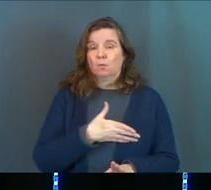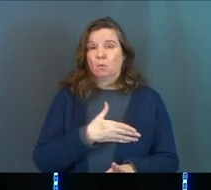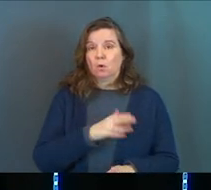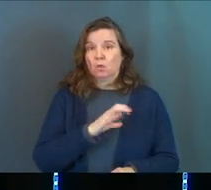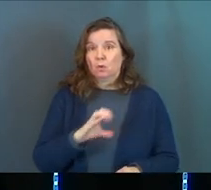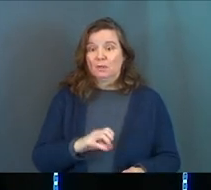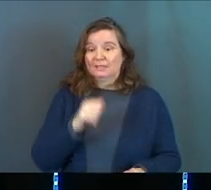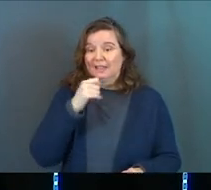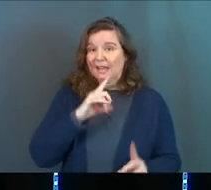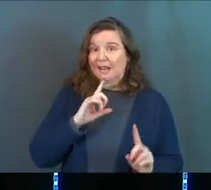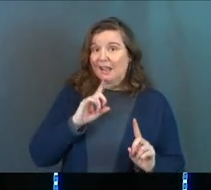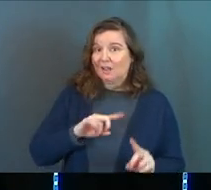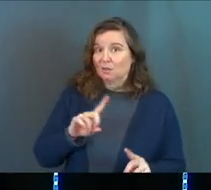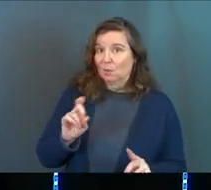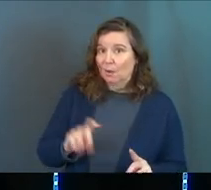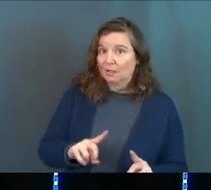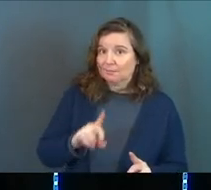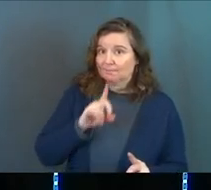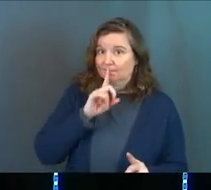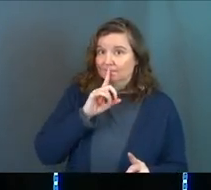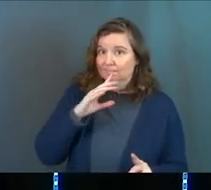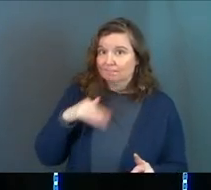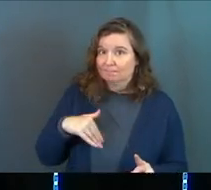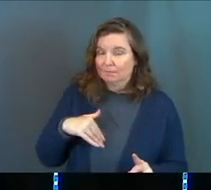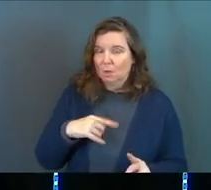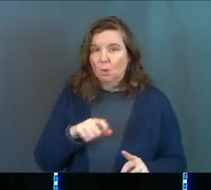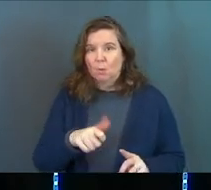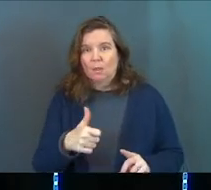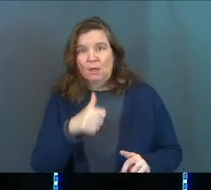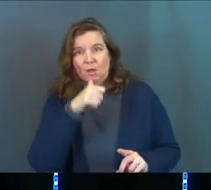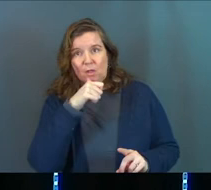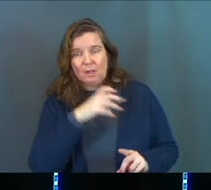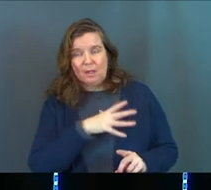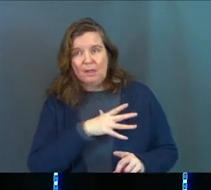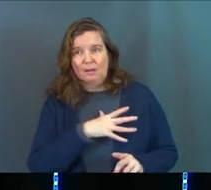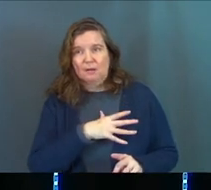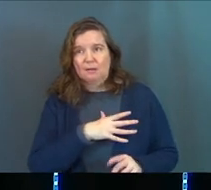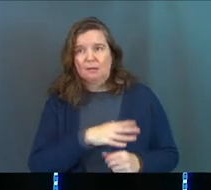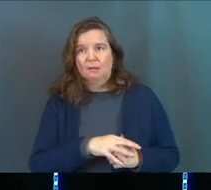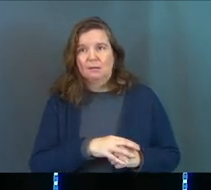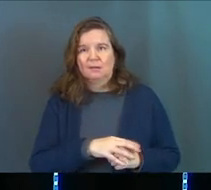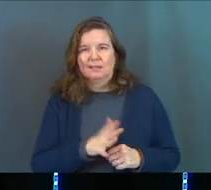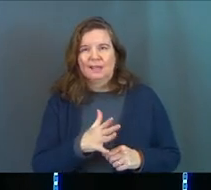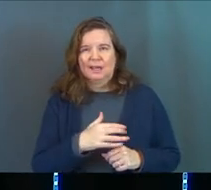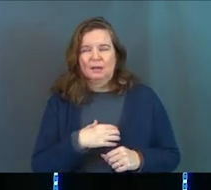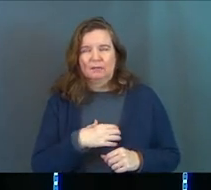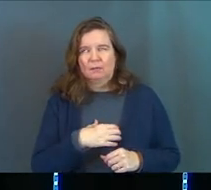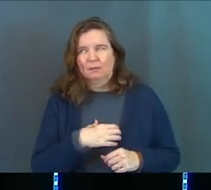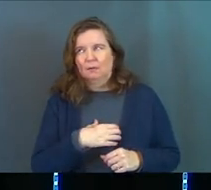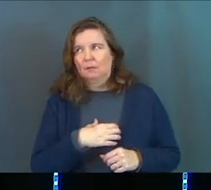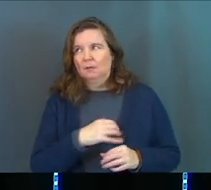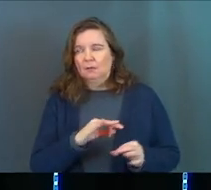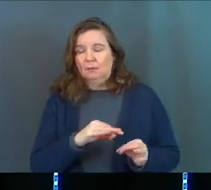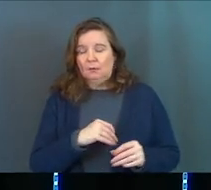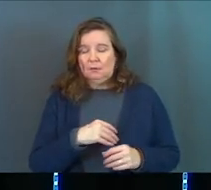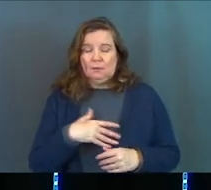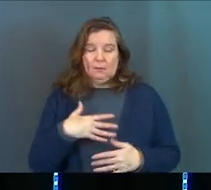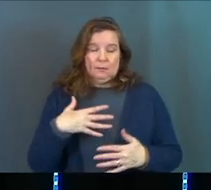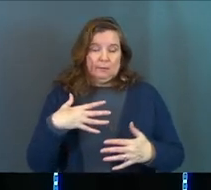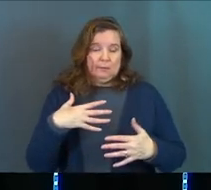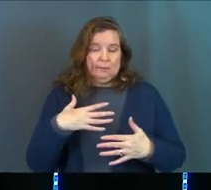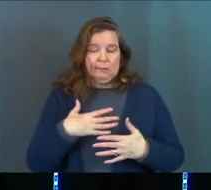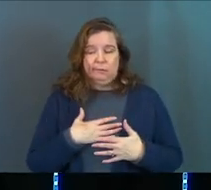before the Christian lady even answers the question, one of them kind of groans, does this sigh